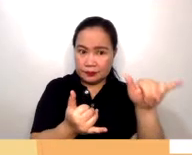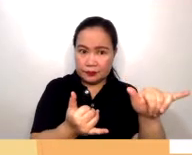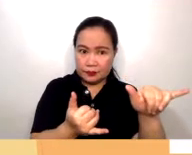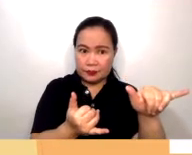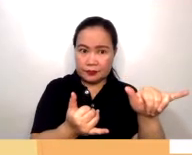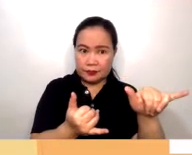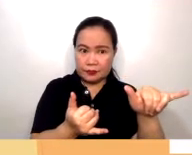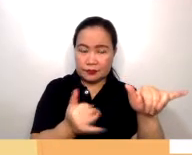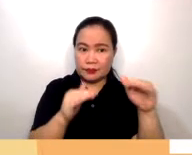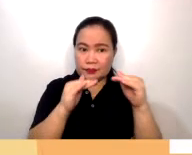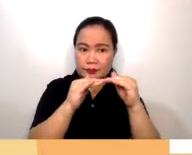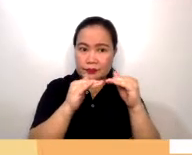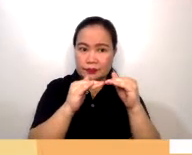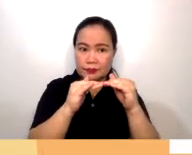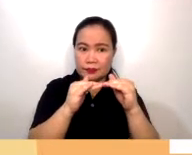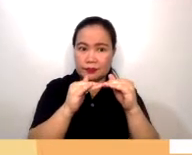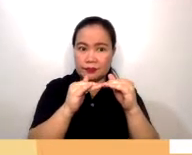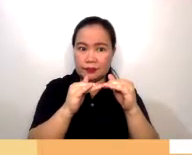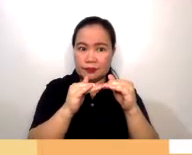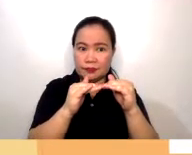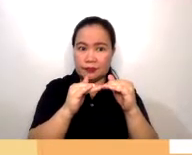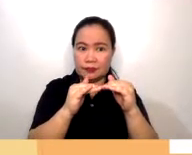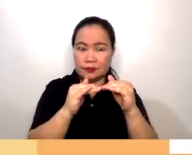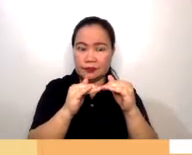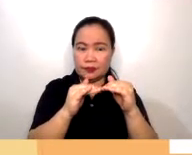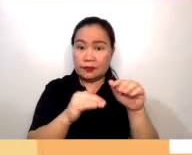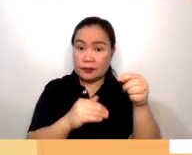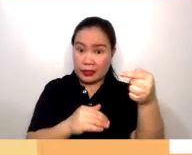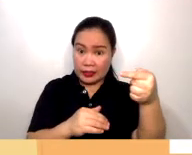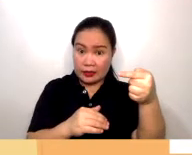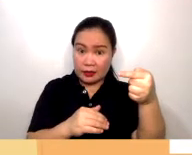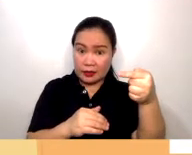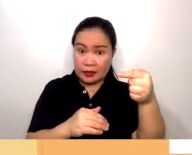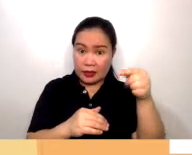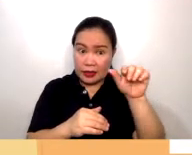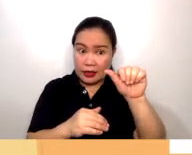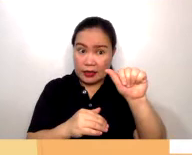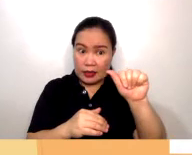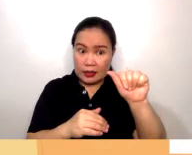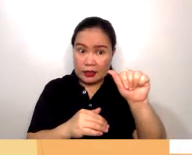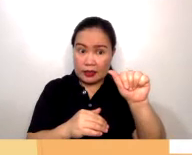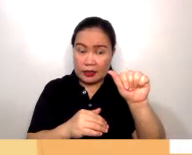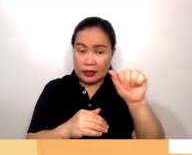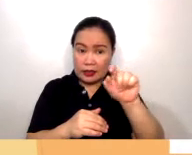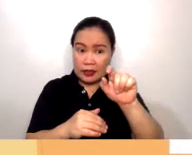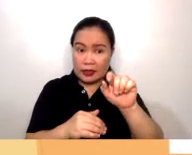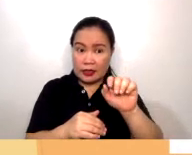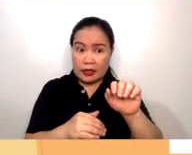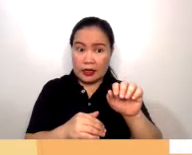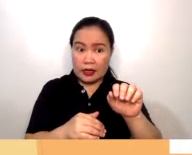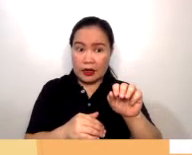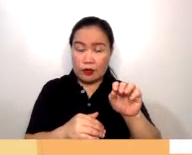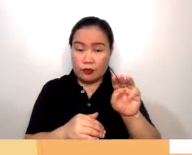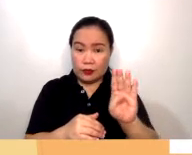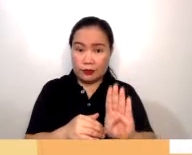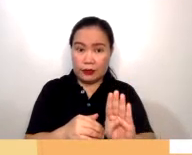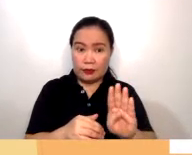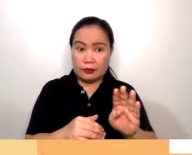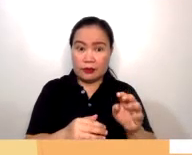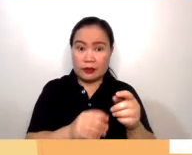have y equals, ang negative a over b natin ay papalitan natin ng